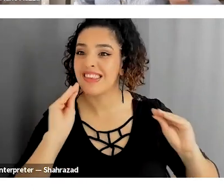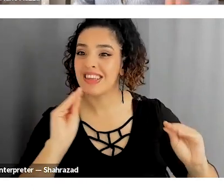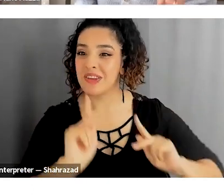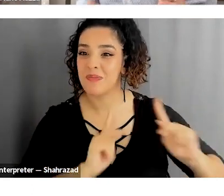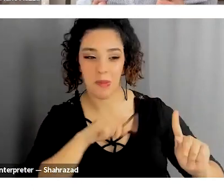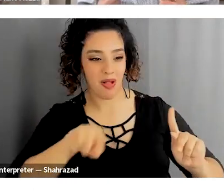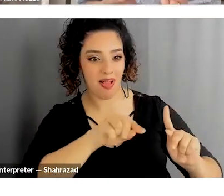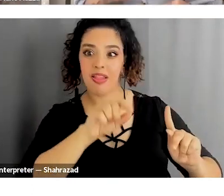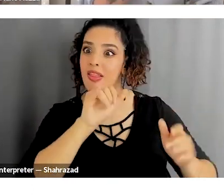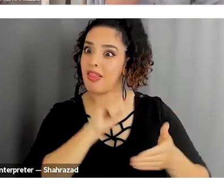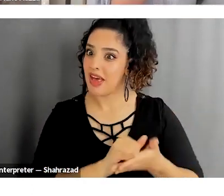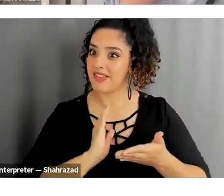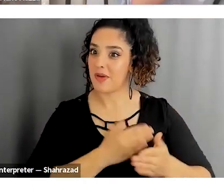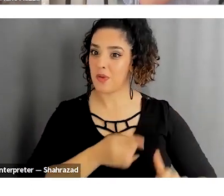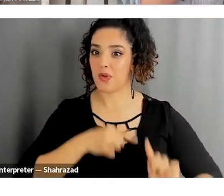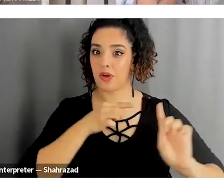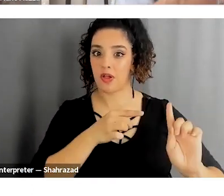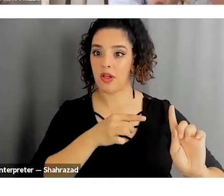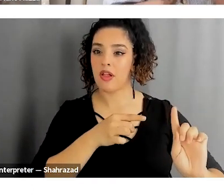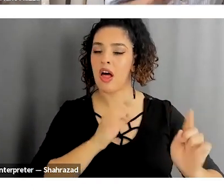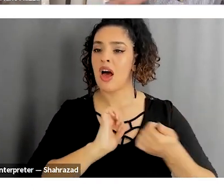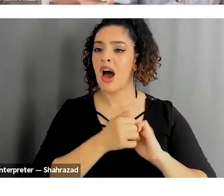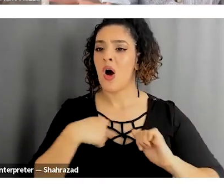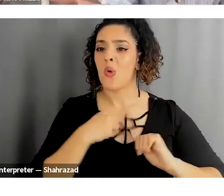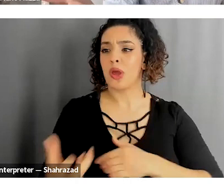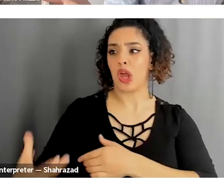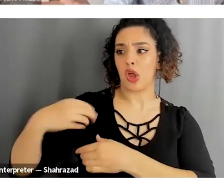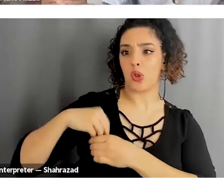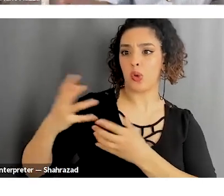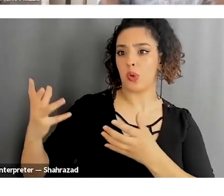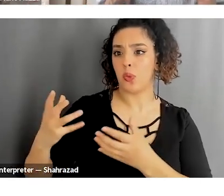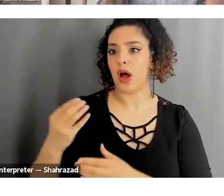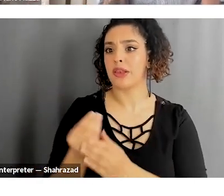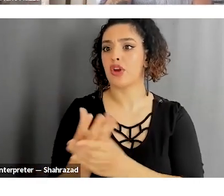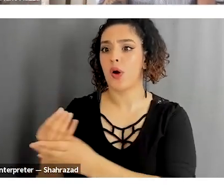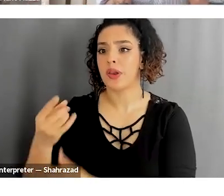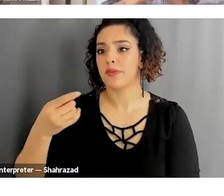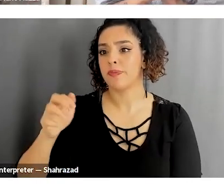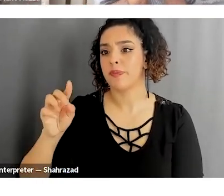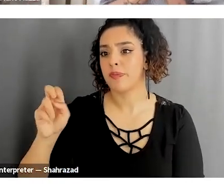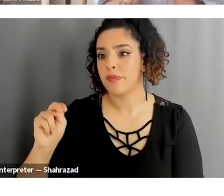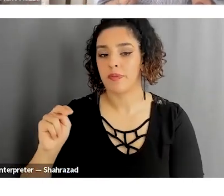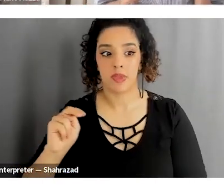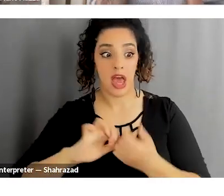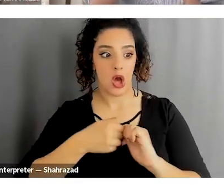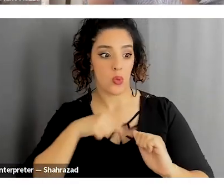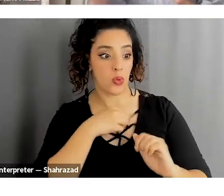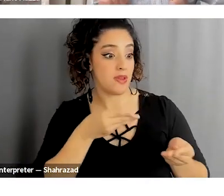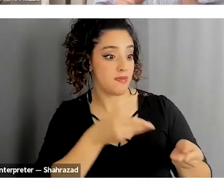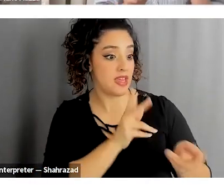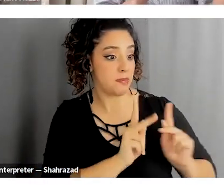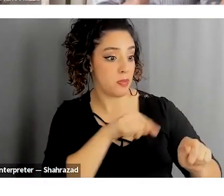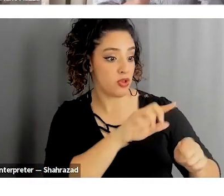how do we get gardens involved? How do we how do we feed people this way too? It's like they kind of go hand in hand, like